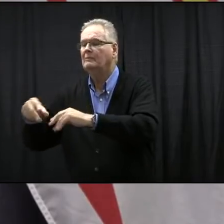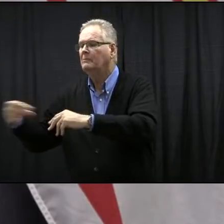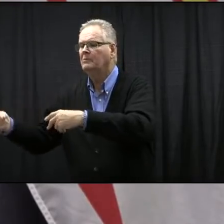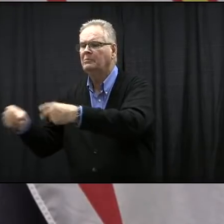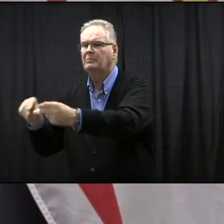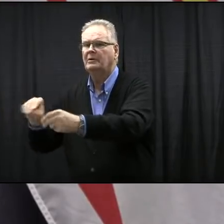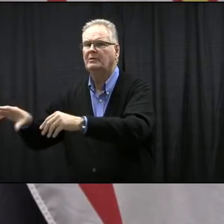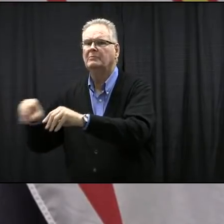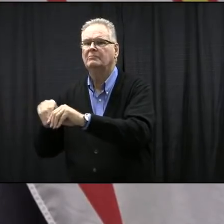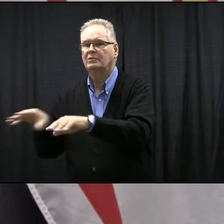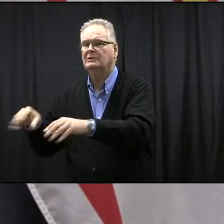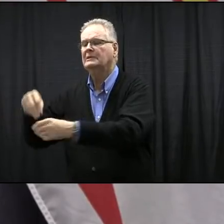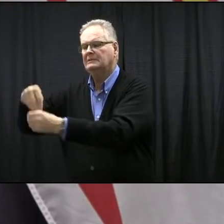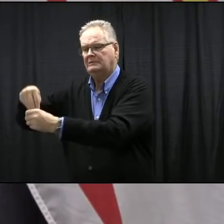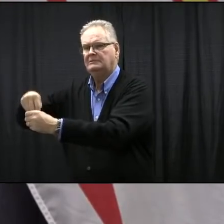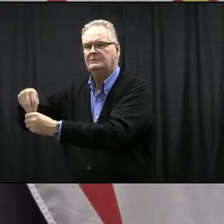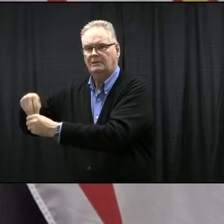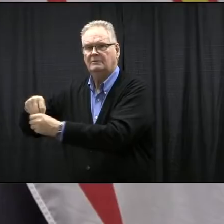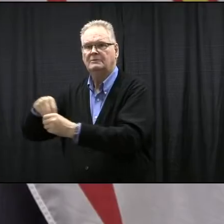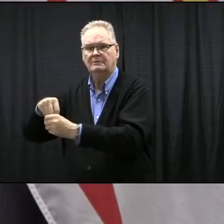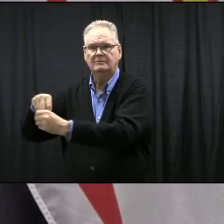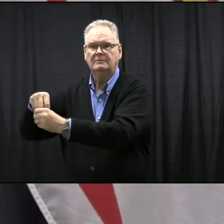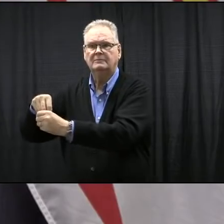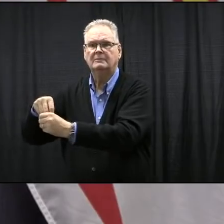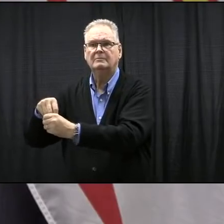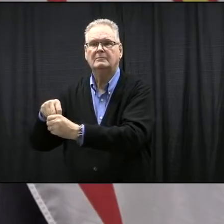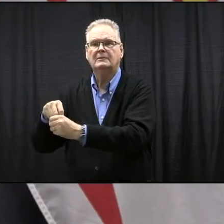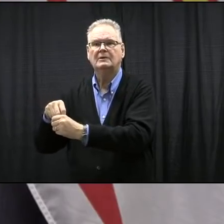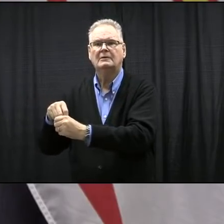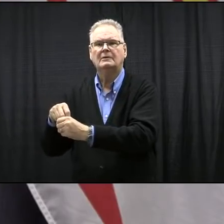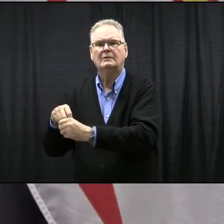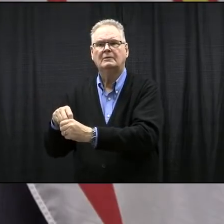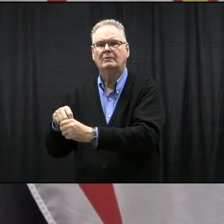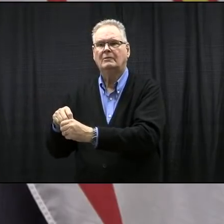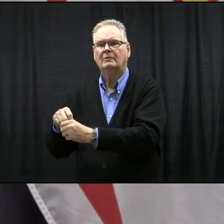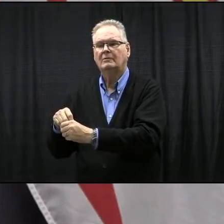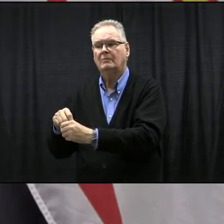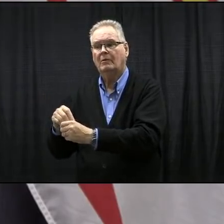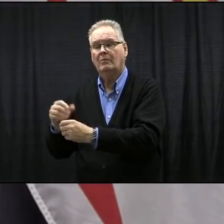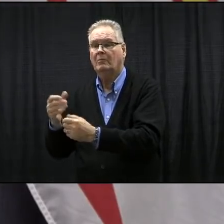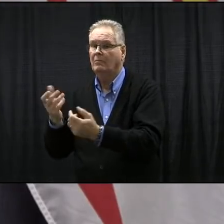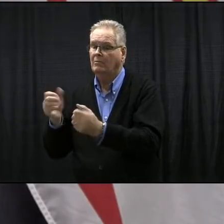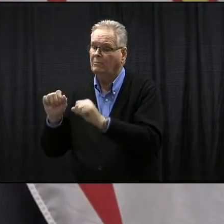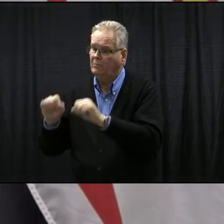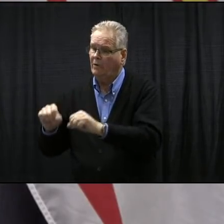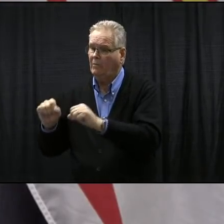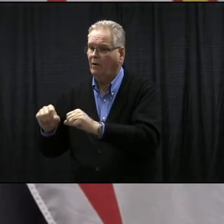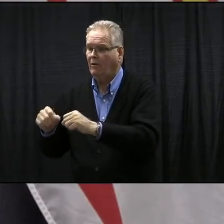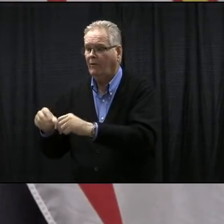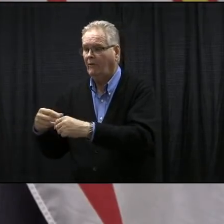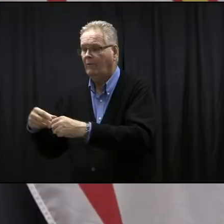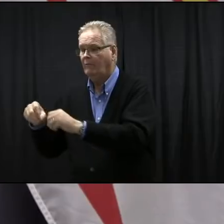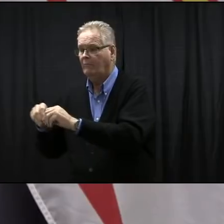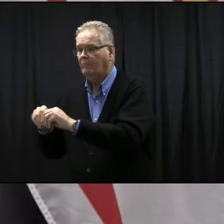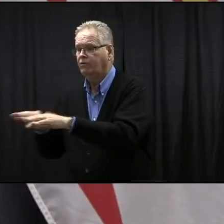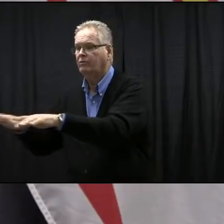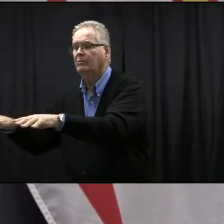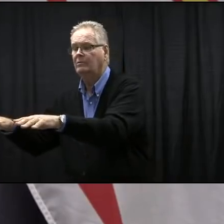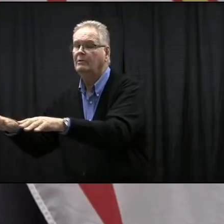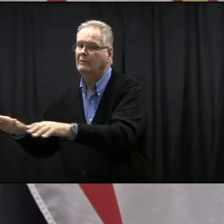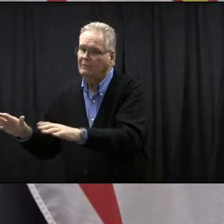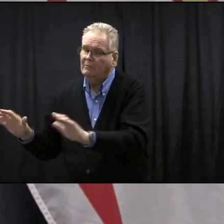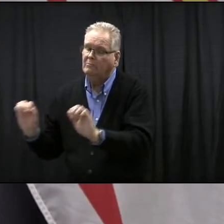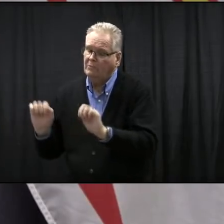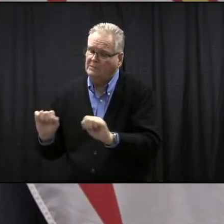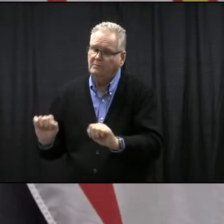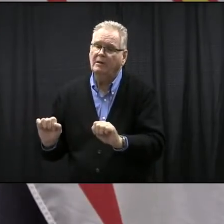level of exposure higher risk. There are also a large number of contacts stemming from these exposures, and this puts a strain on the